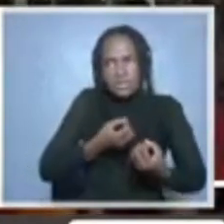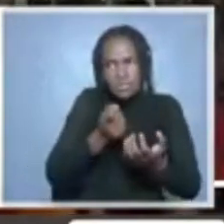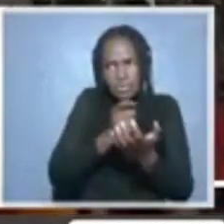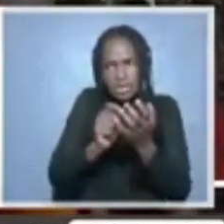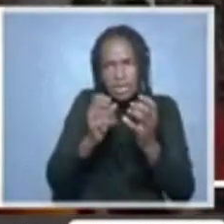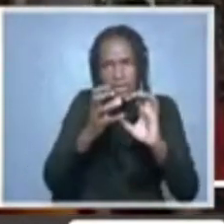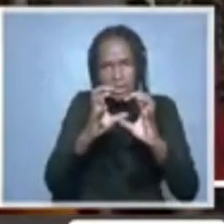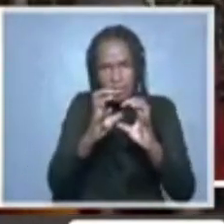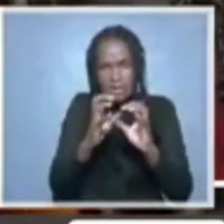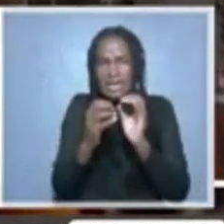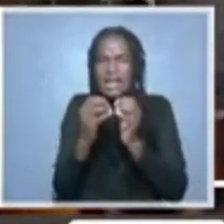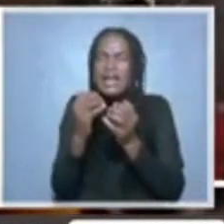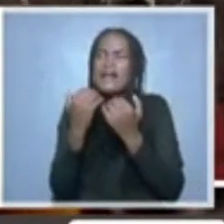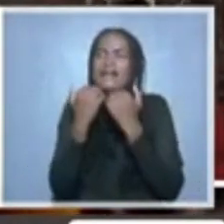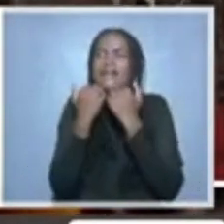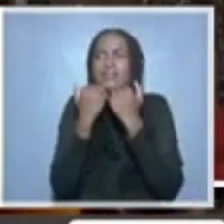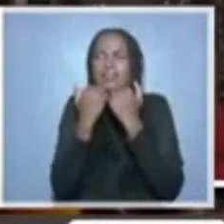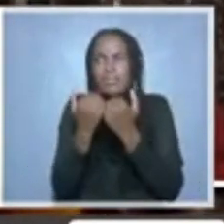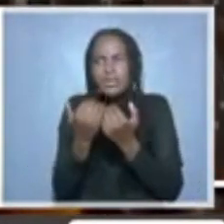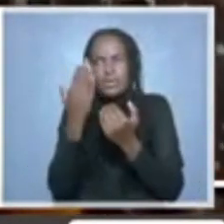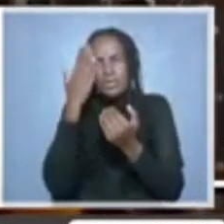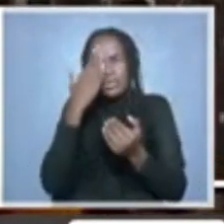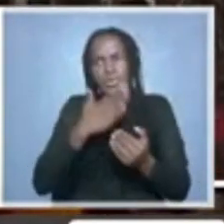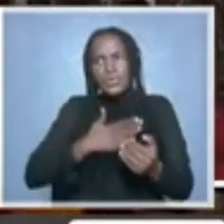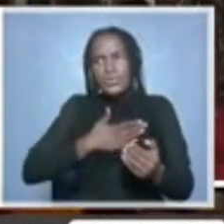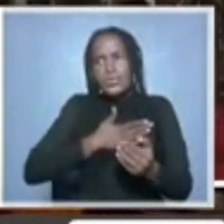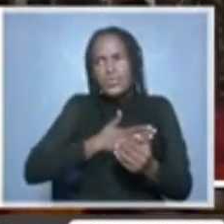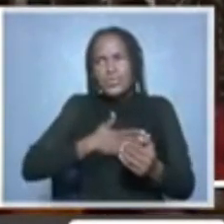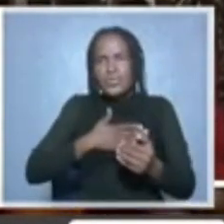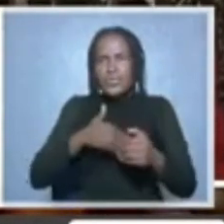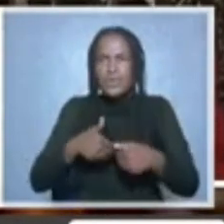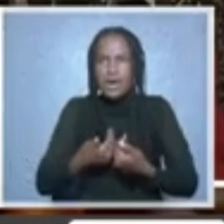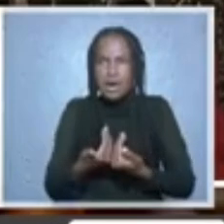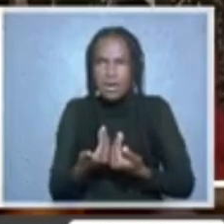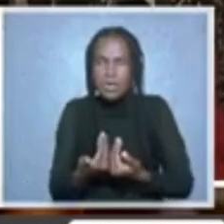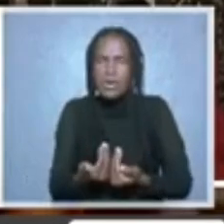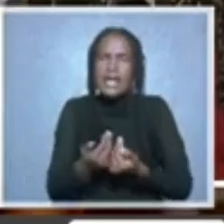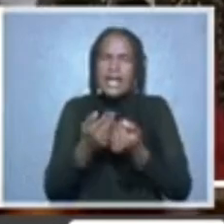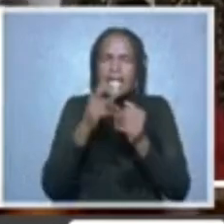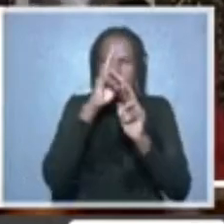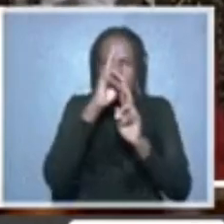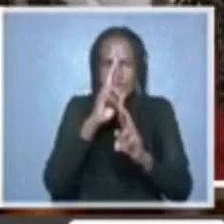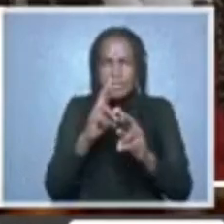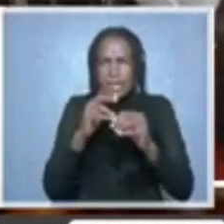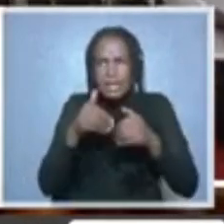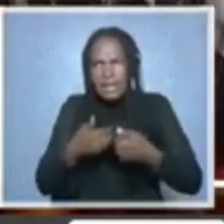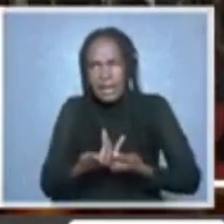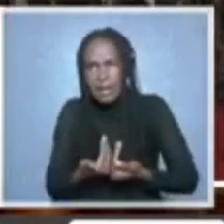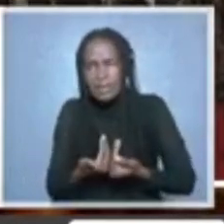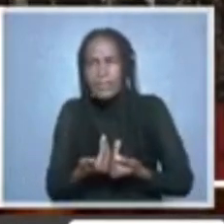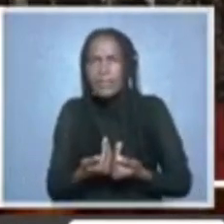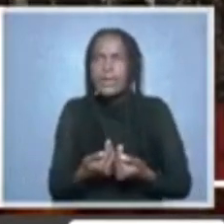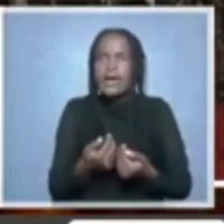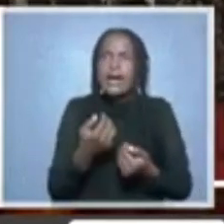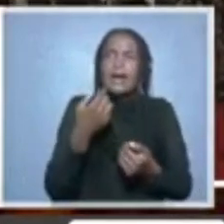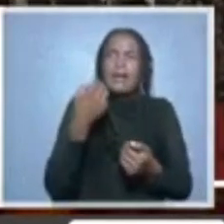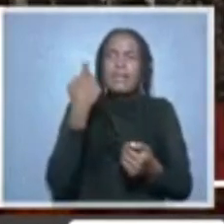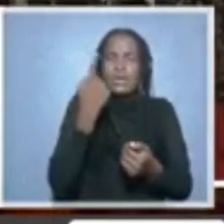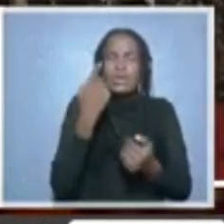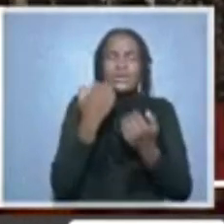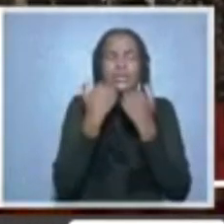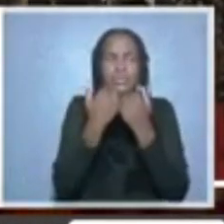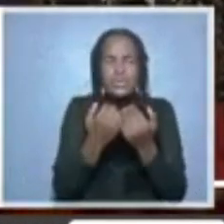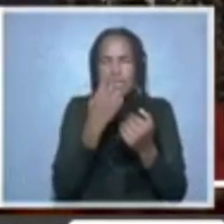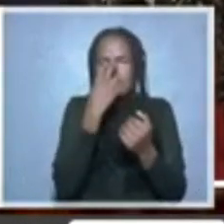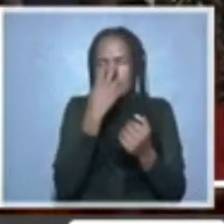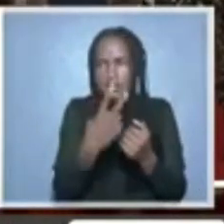of respect that goes with this. What I know is that Namibians are so united, as I was saying